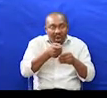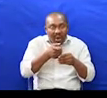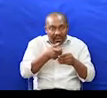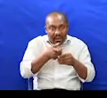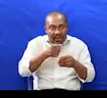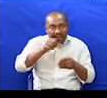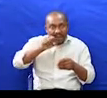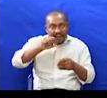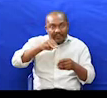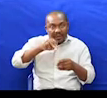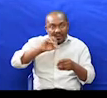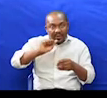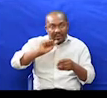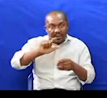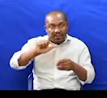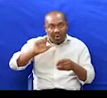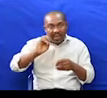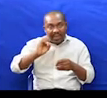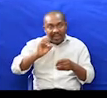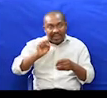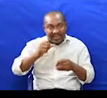smallest indivisible